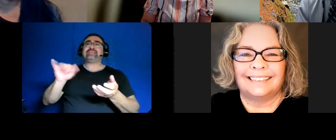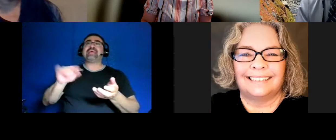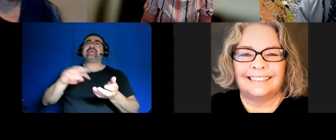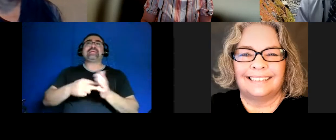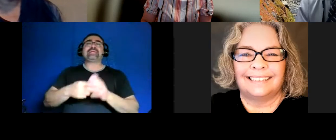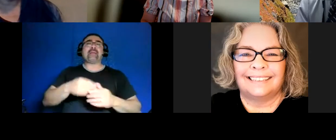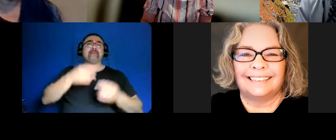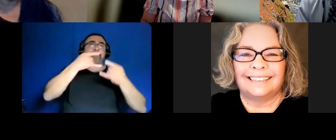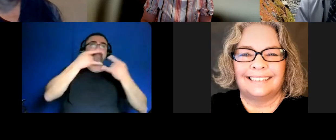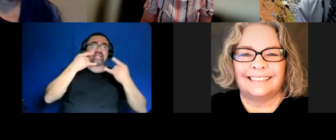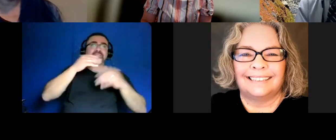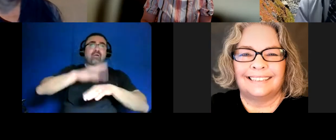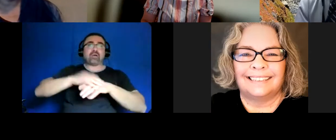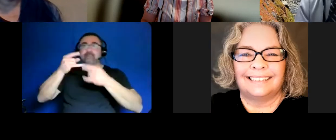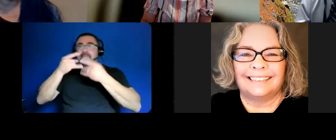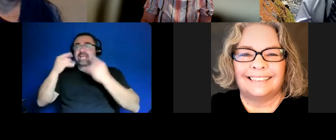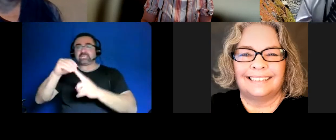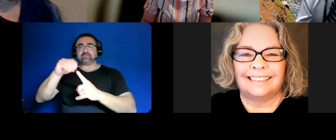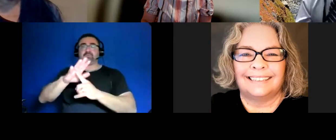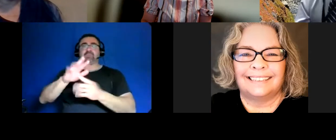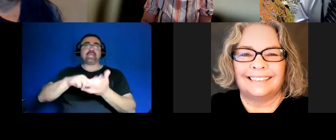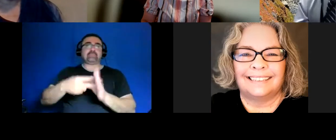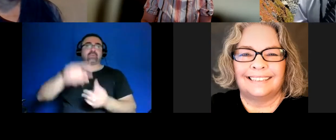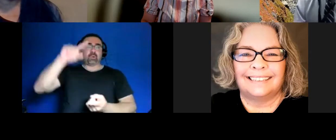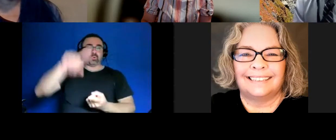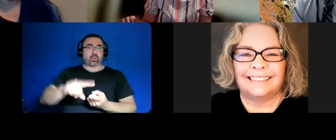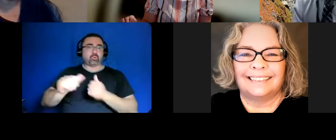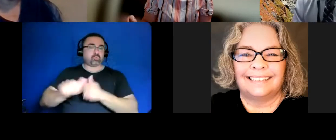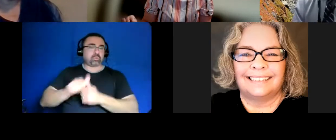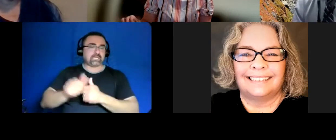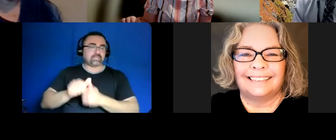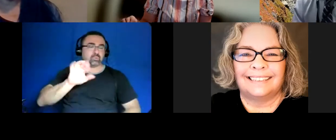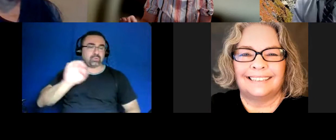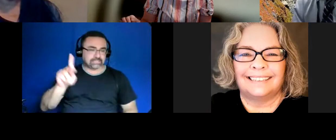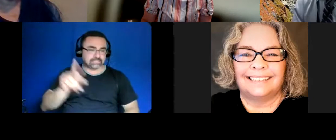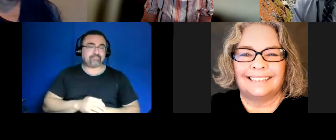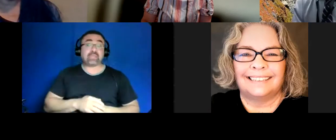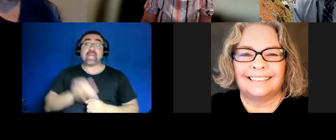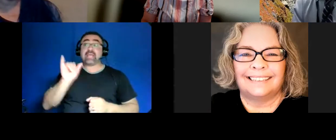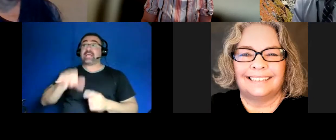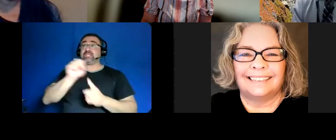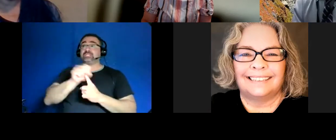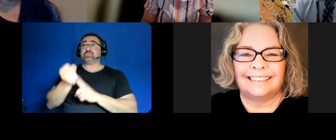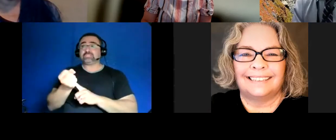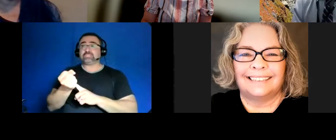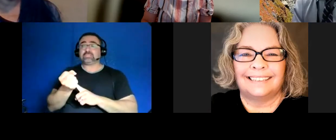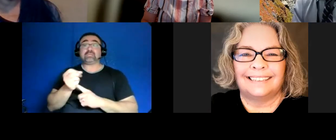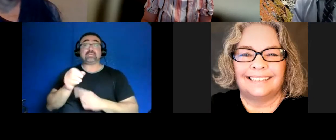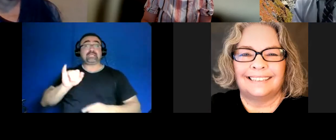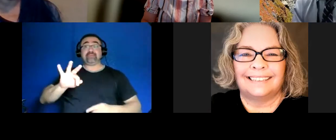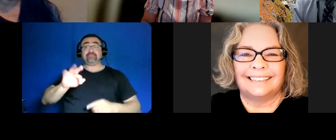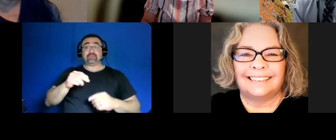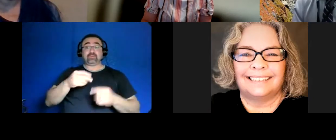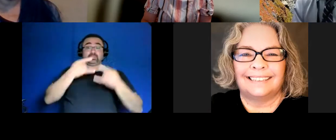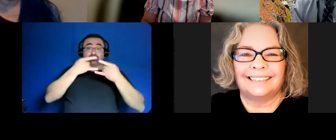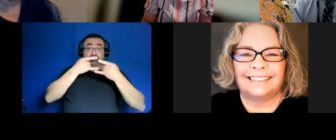it's considered to be a much lower risk. So in those situations, so long as the student who